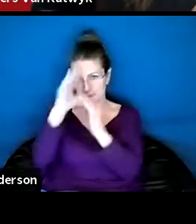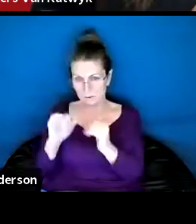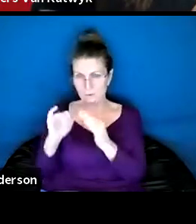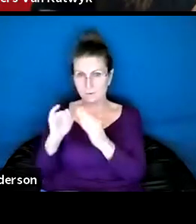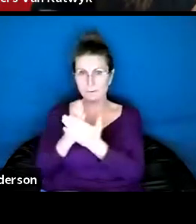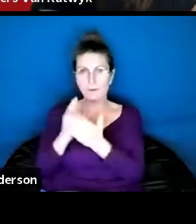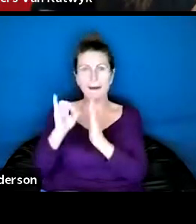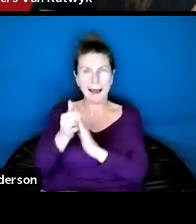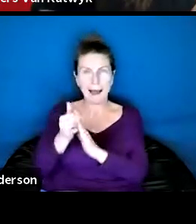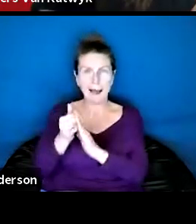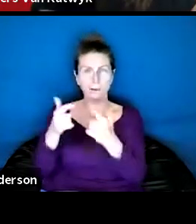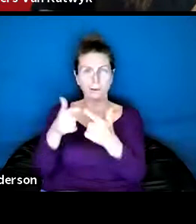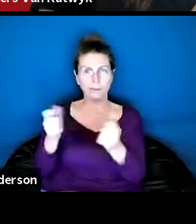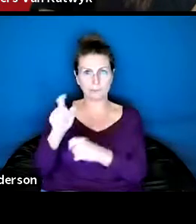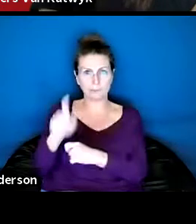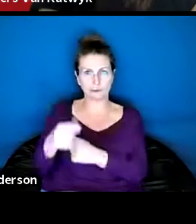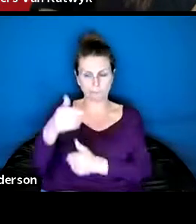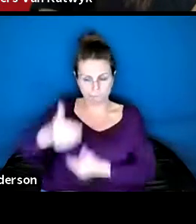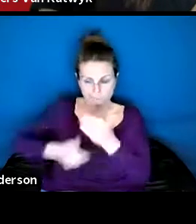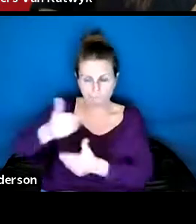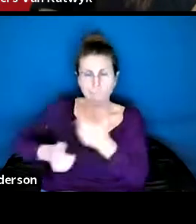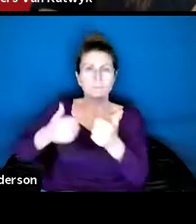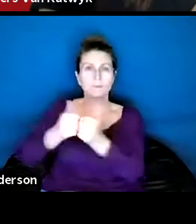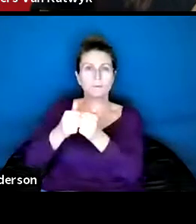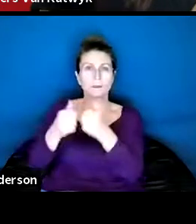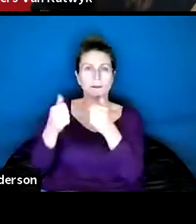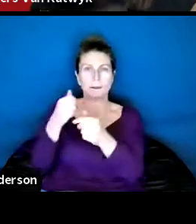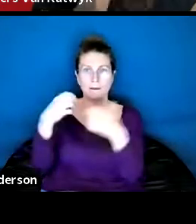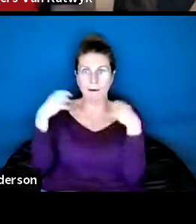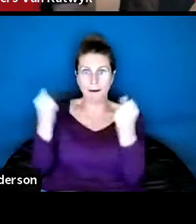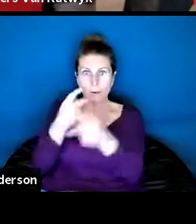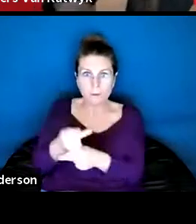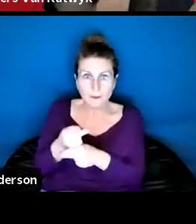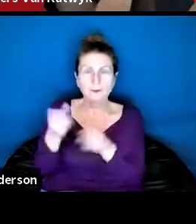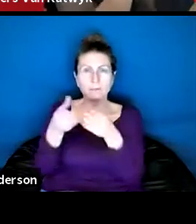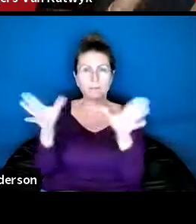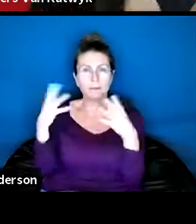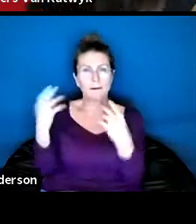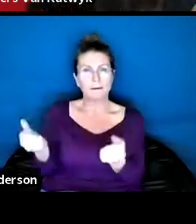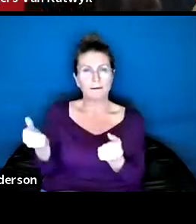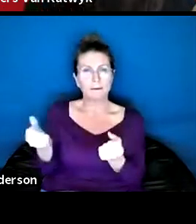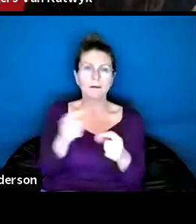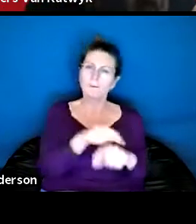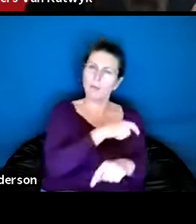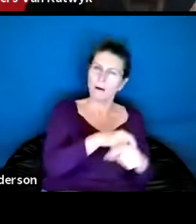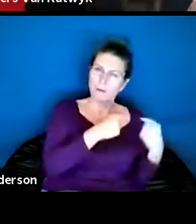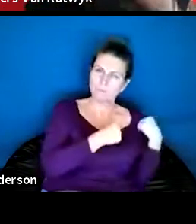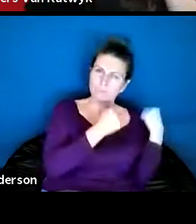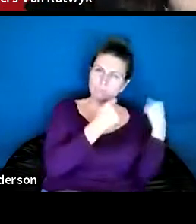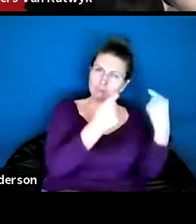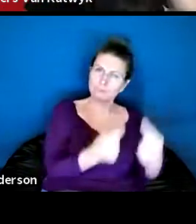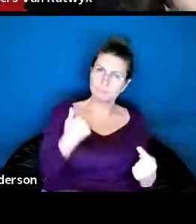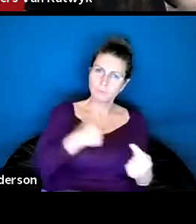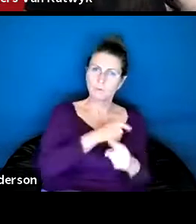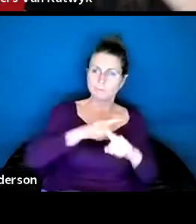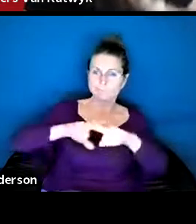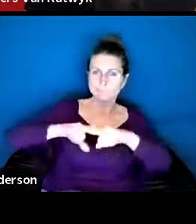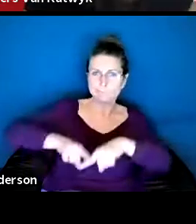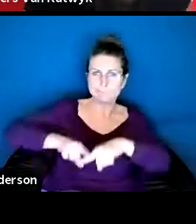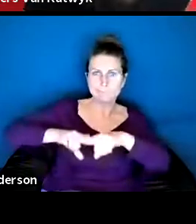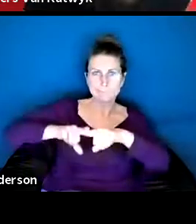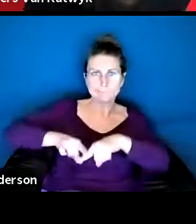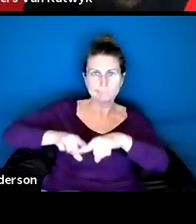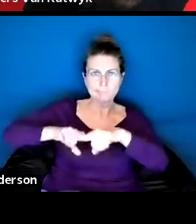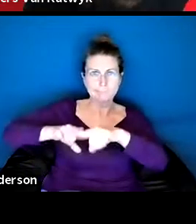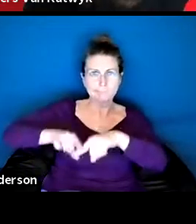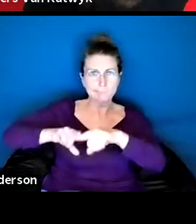in healthcare and in public health. By that, what I mean is, for a long time, we have just depended on the fact